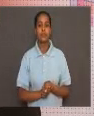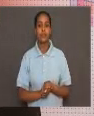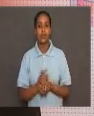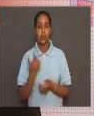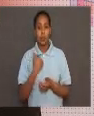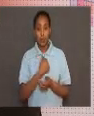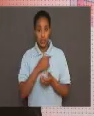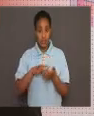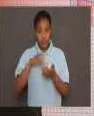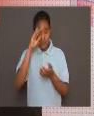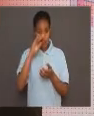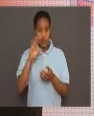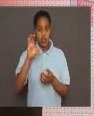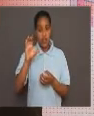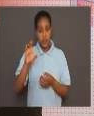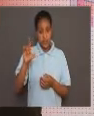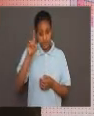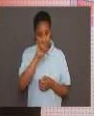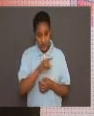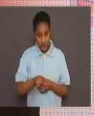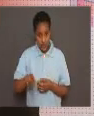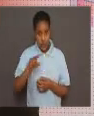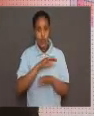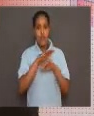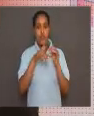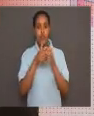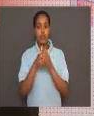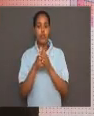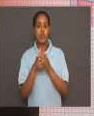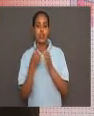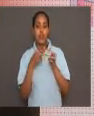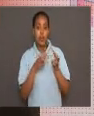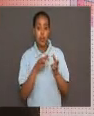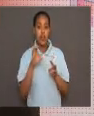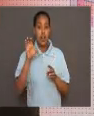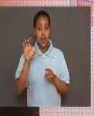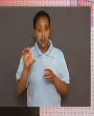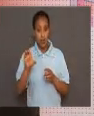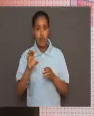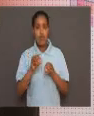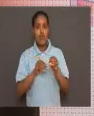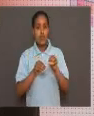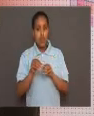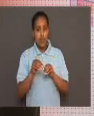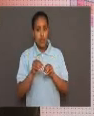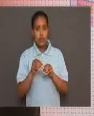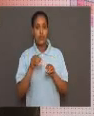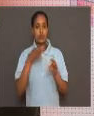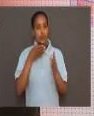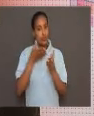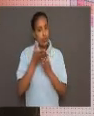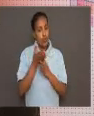We learned that the carbon cycle involves the ways carbon moves through